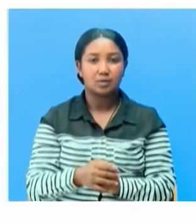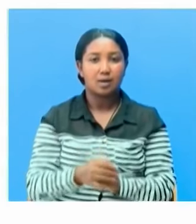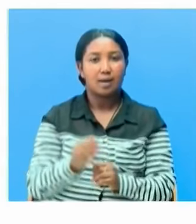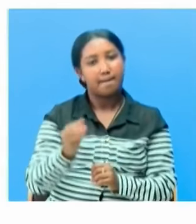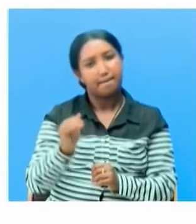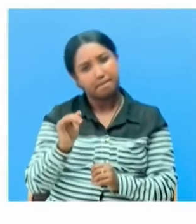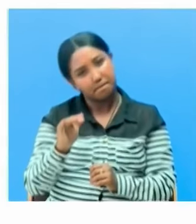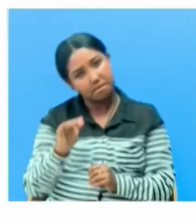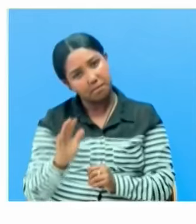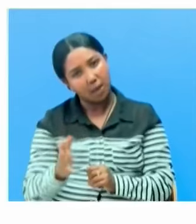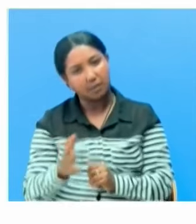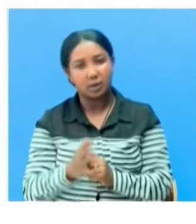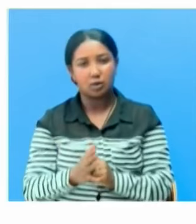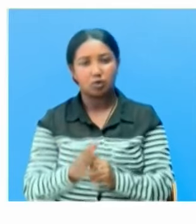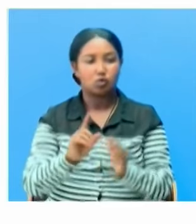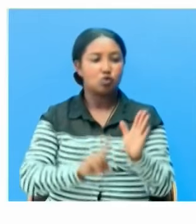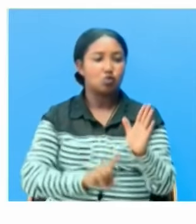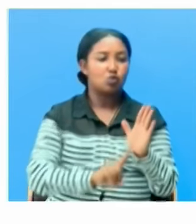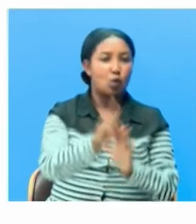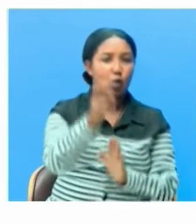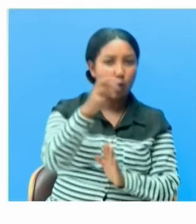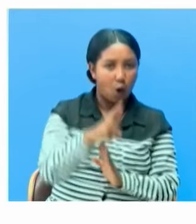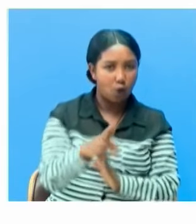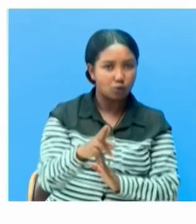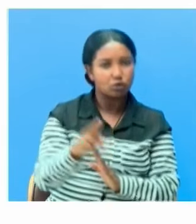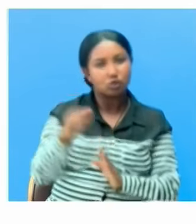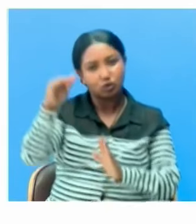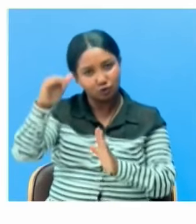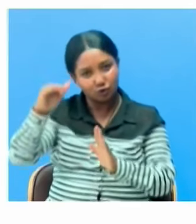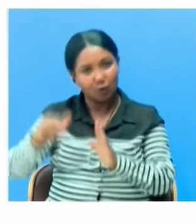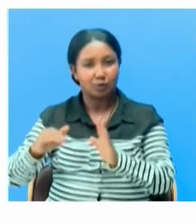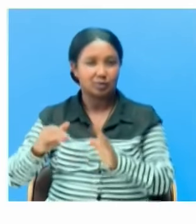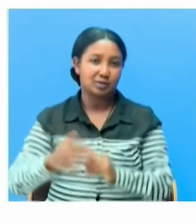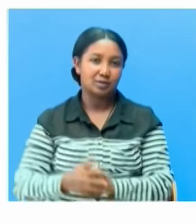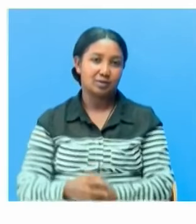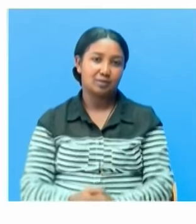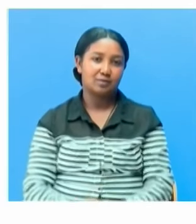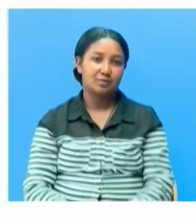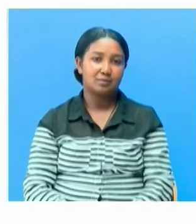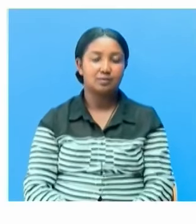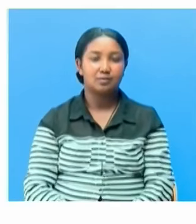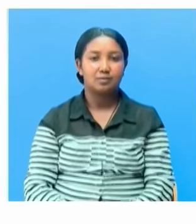maybe tall or short.